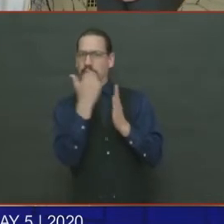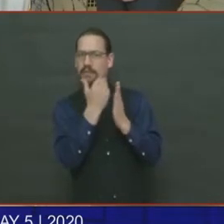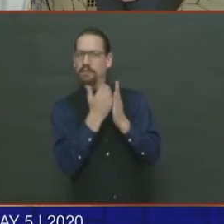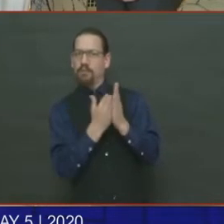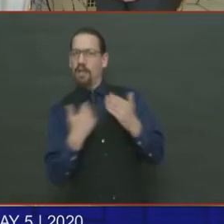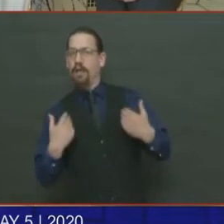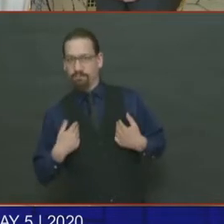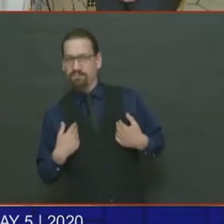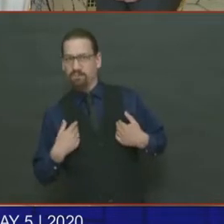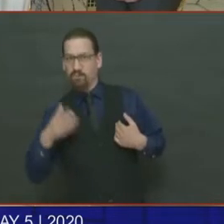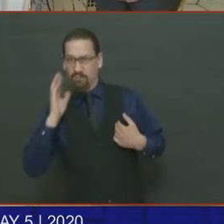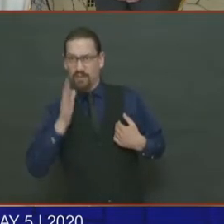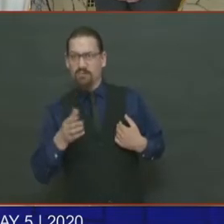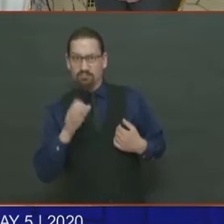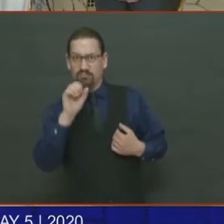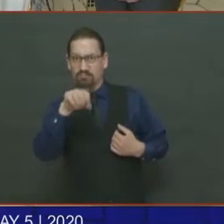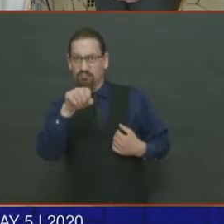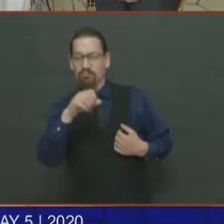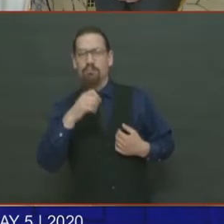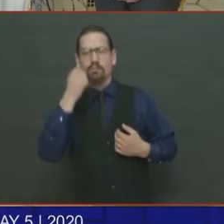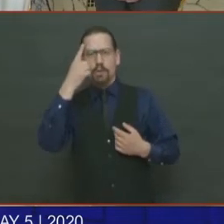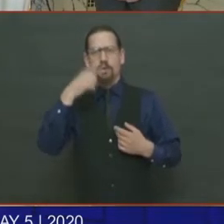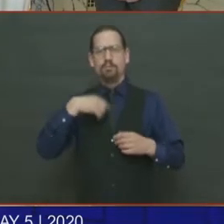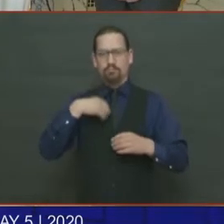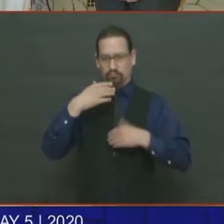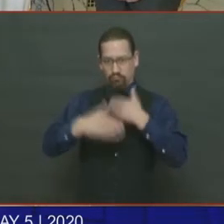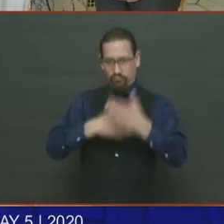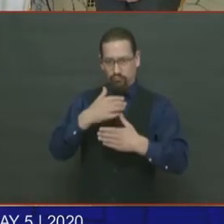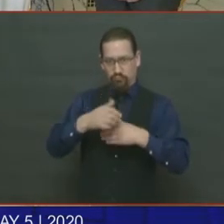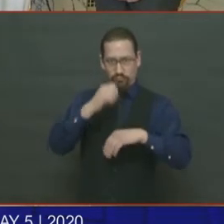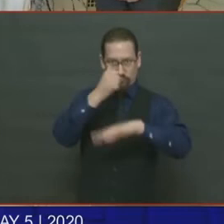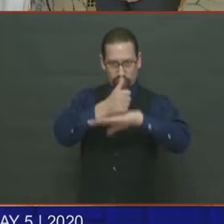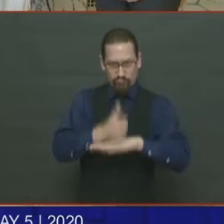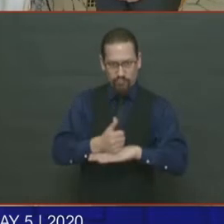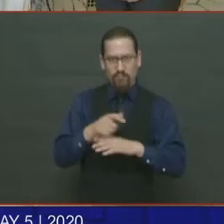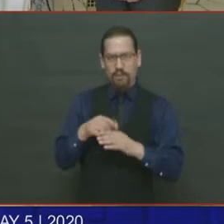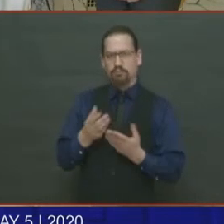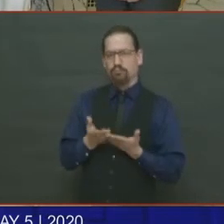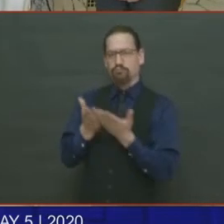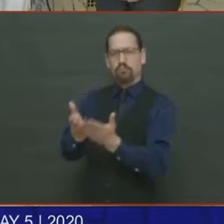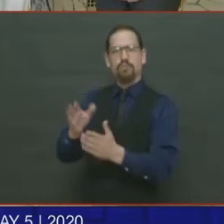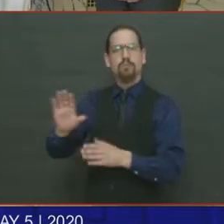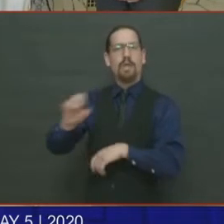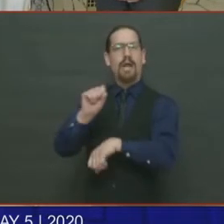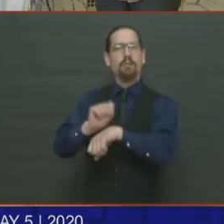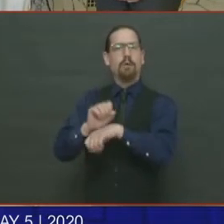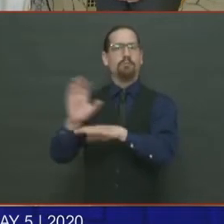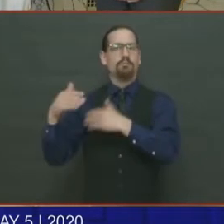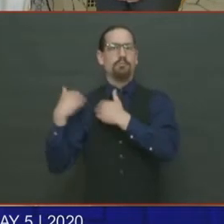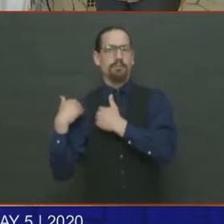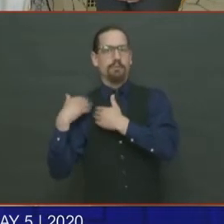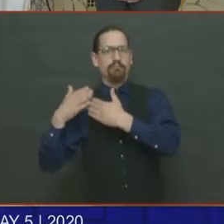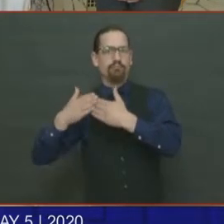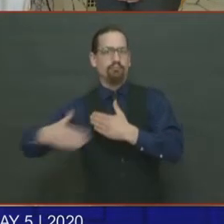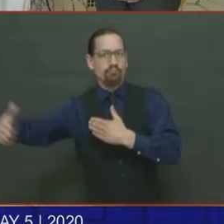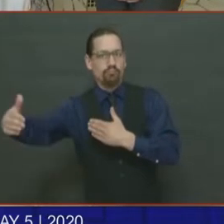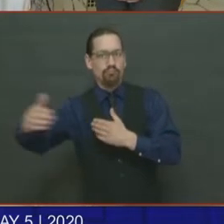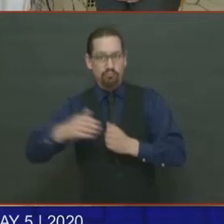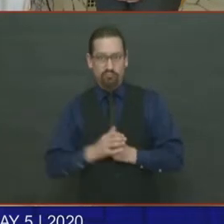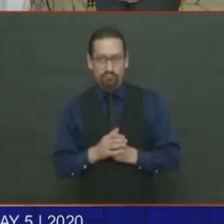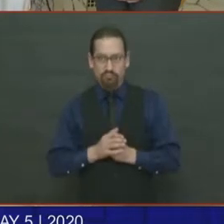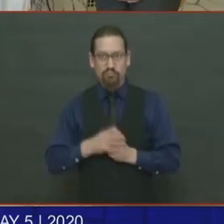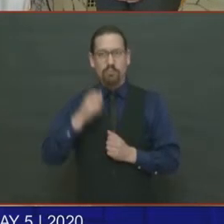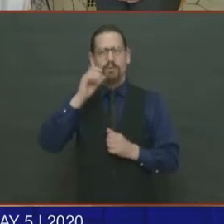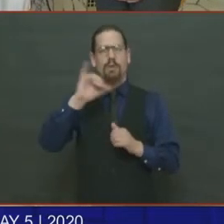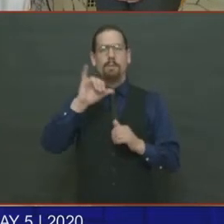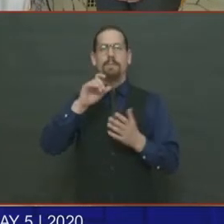business. Same thing for cleaning. There'll be a certain amount of it which is compulsory, you have to do this, and then others of it, we're going to have